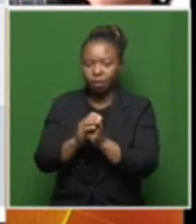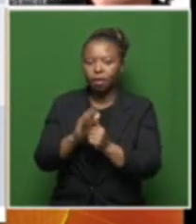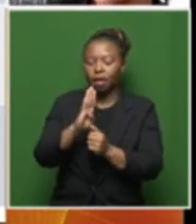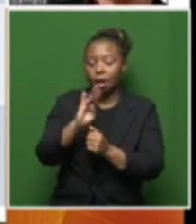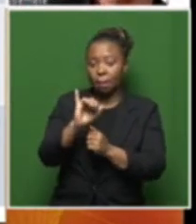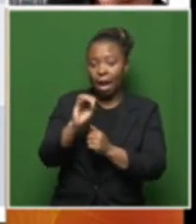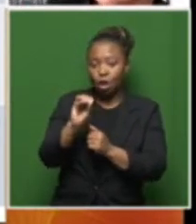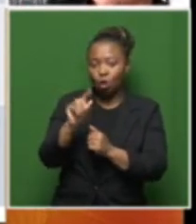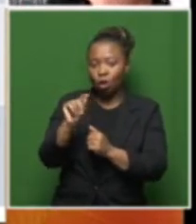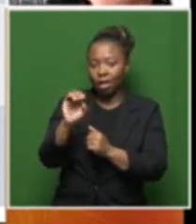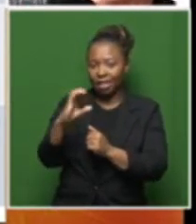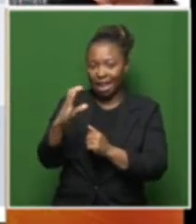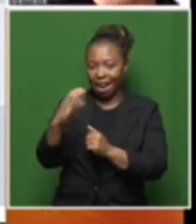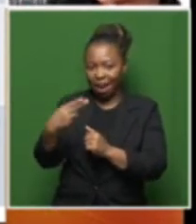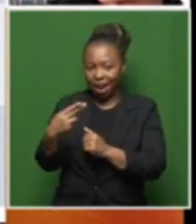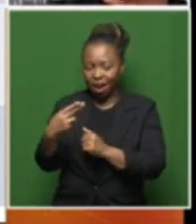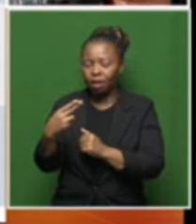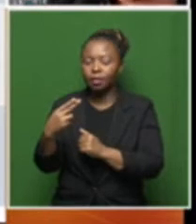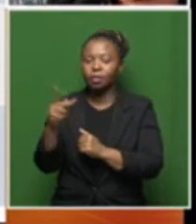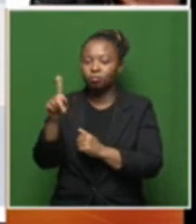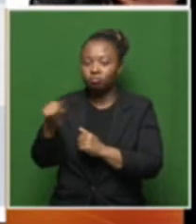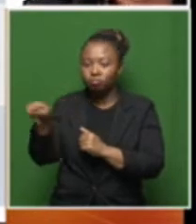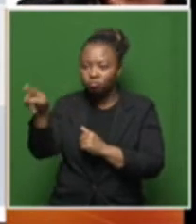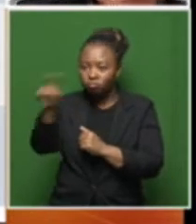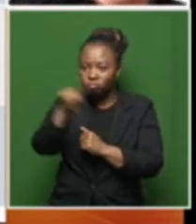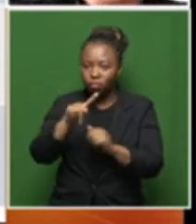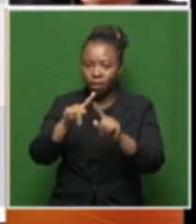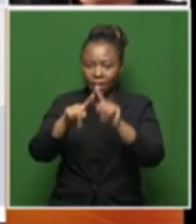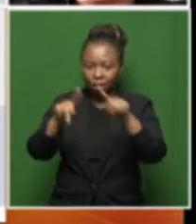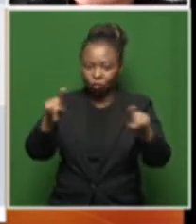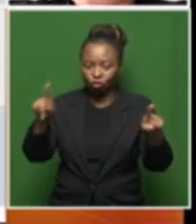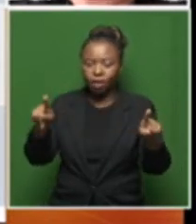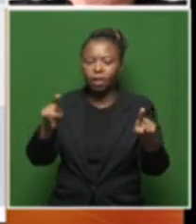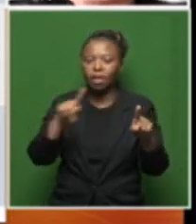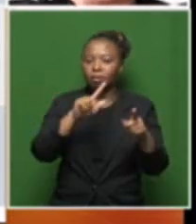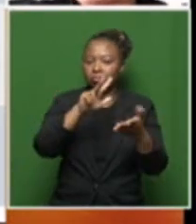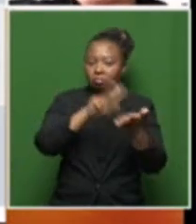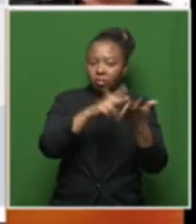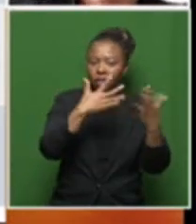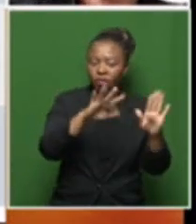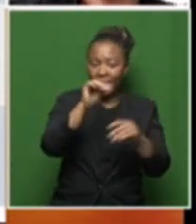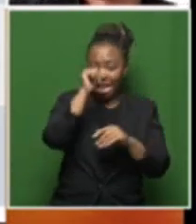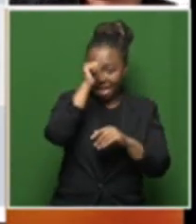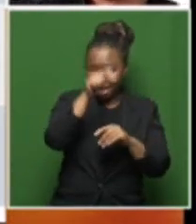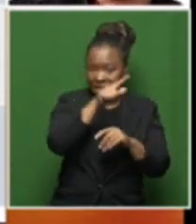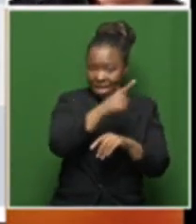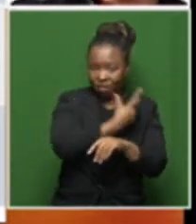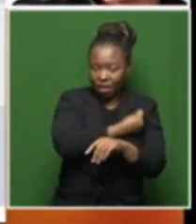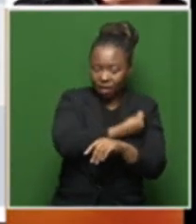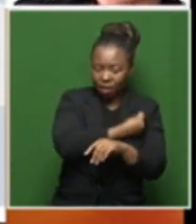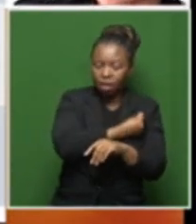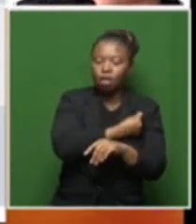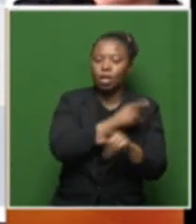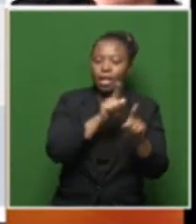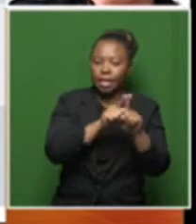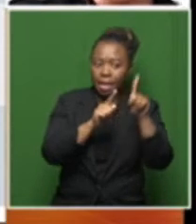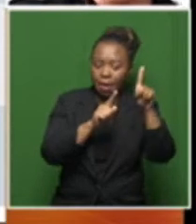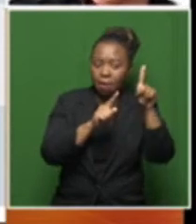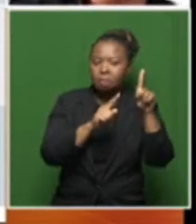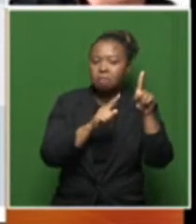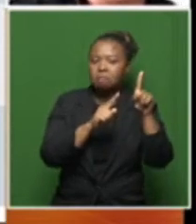Biotech. This is a vaccine that's been authorized in other countries like in India, and they were also indicating that they